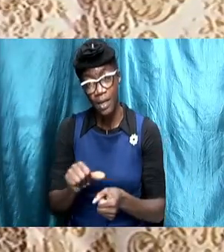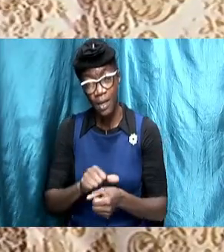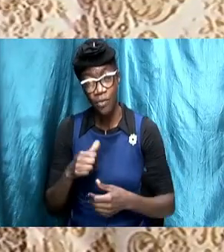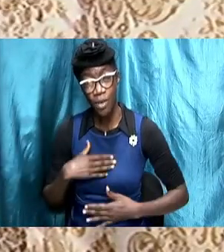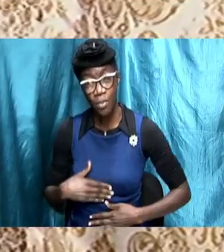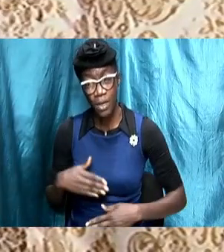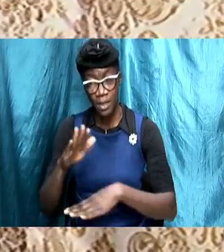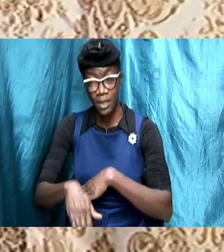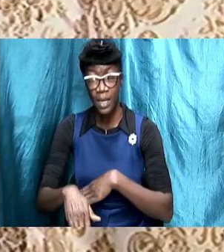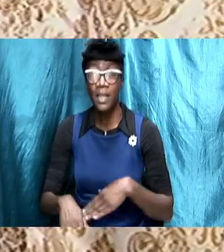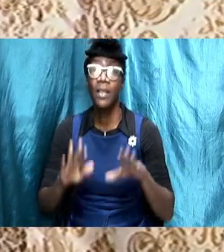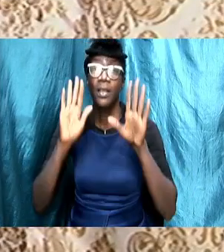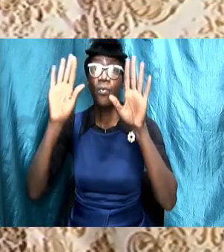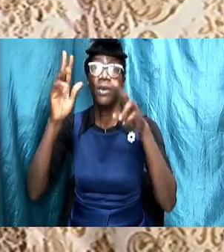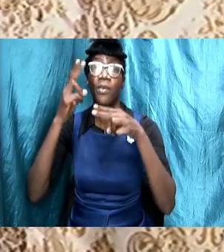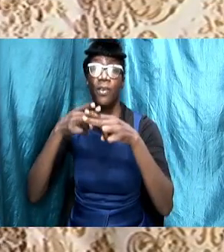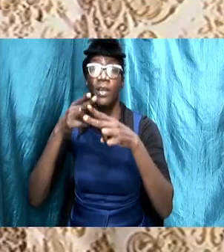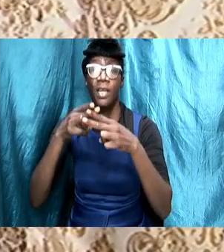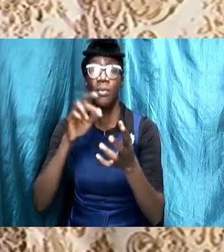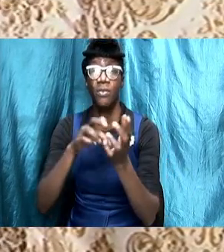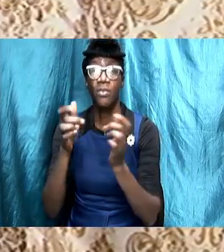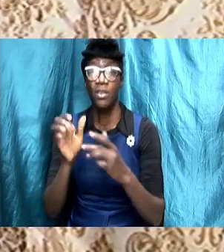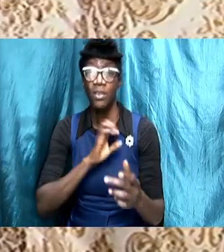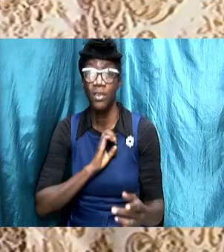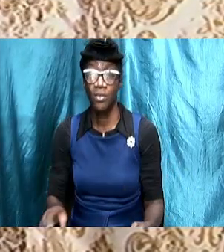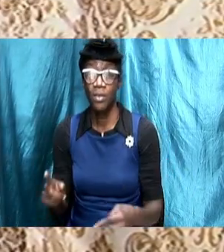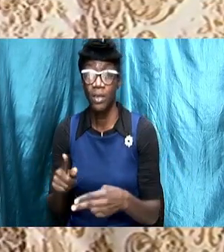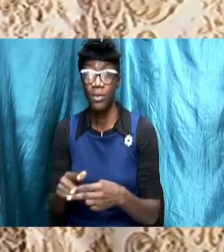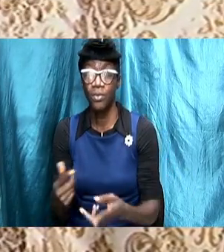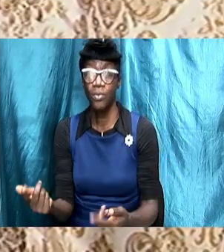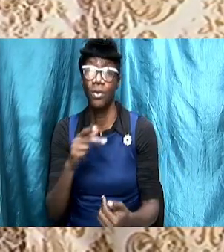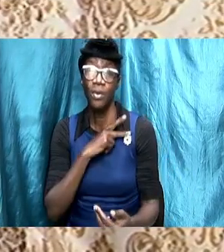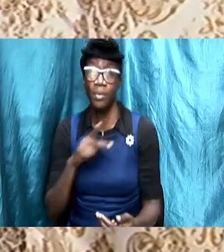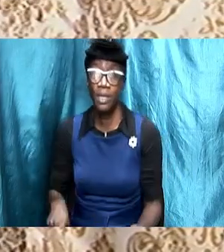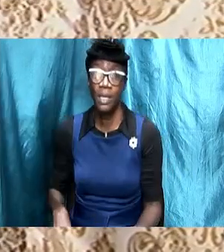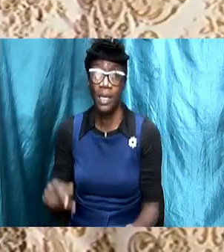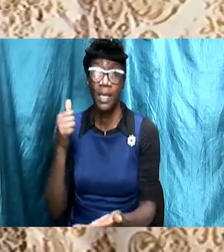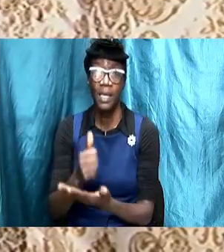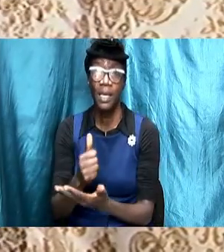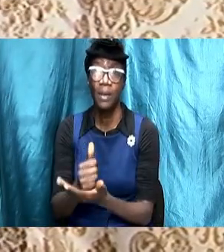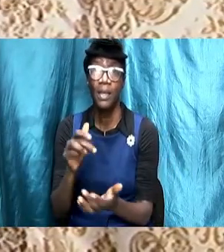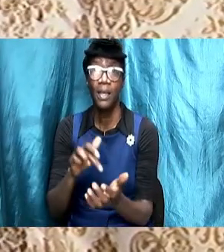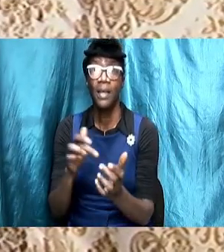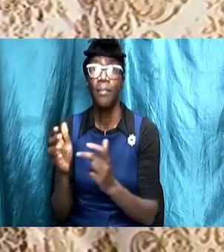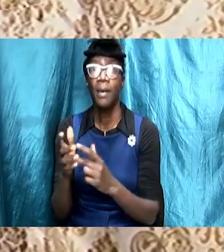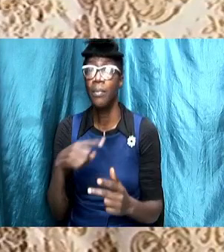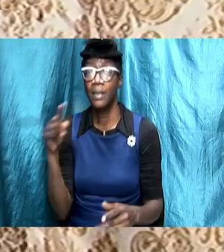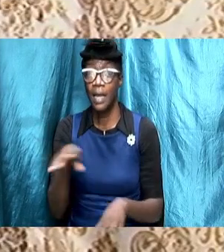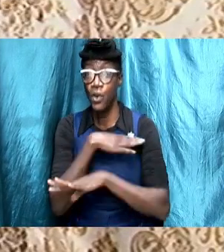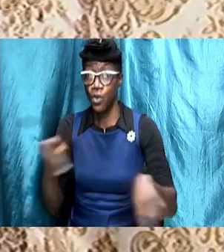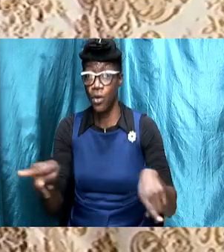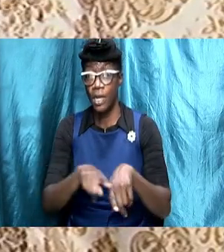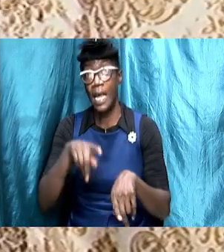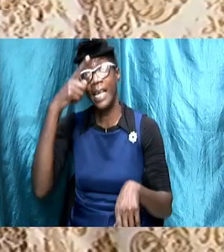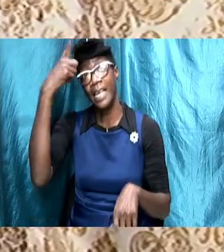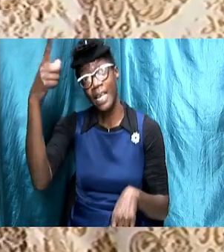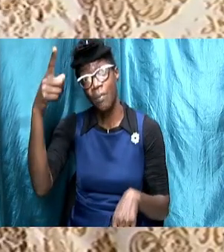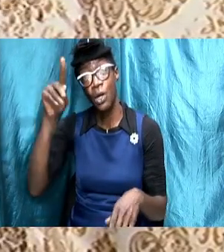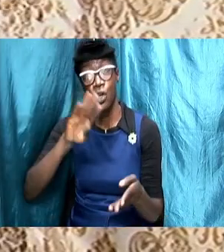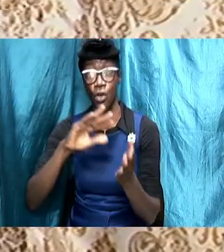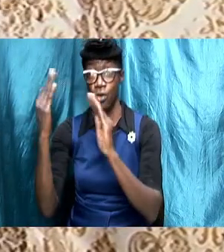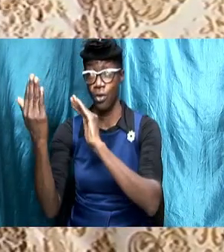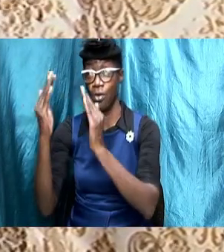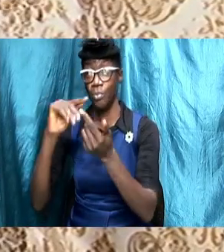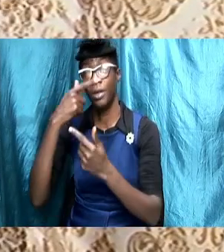the wonderful name of Jesus Christ, our soon coming King. Amen. The Bible says there's none like him, and there's none to be compared to